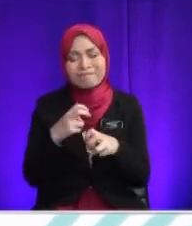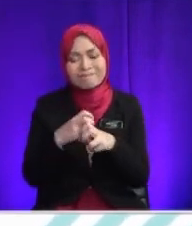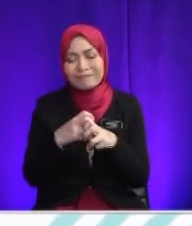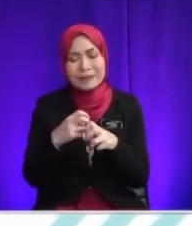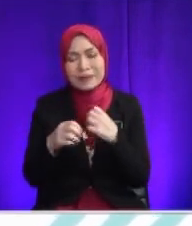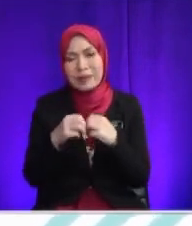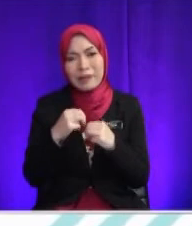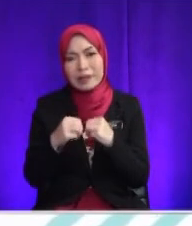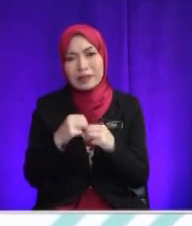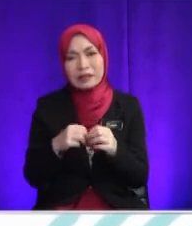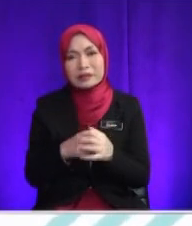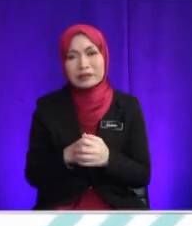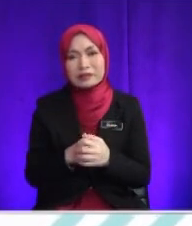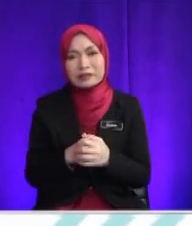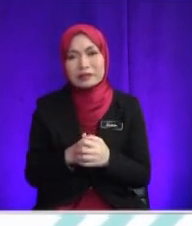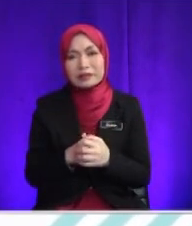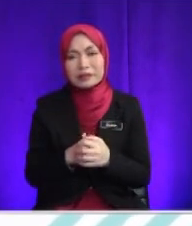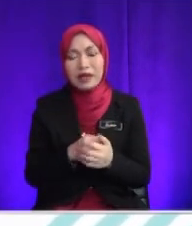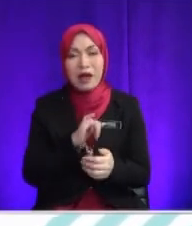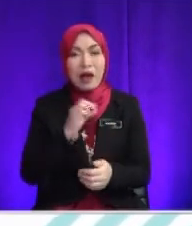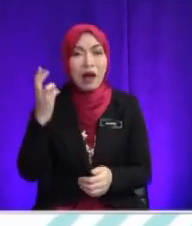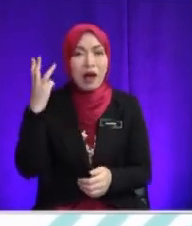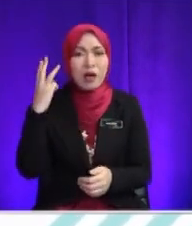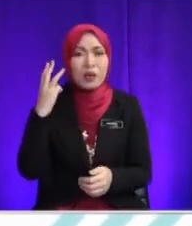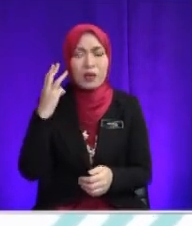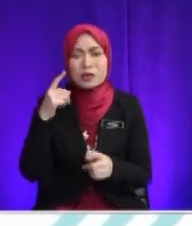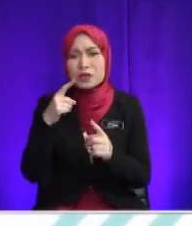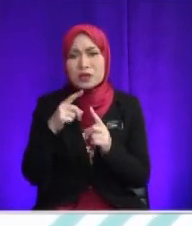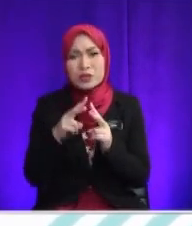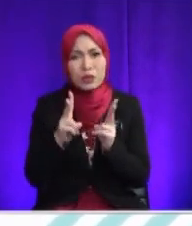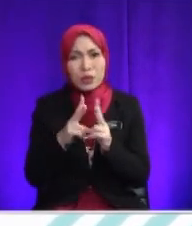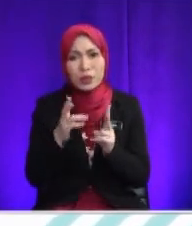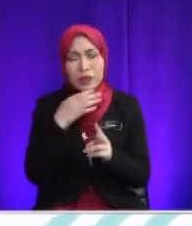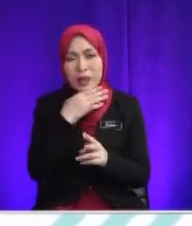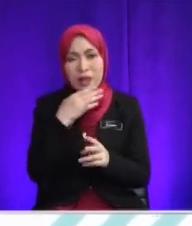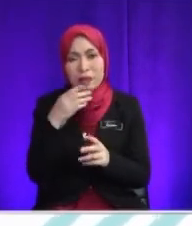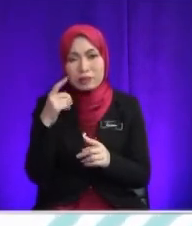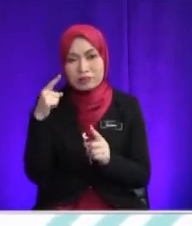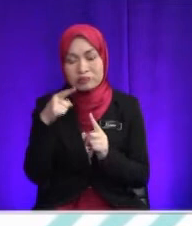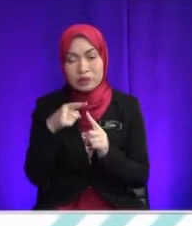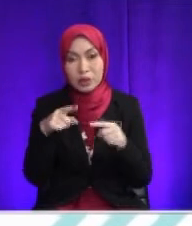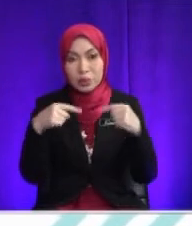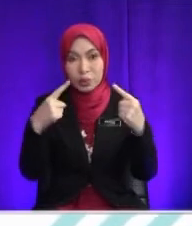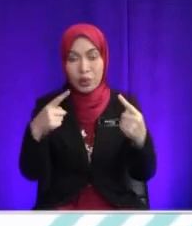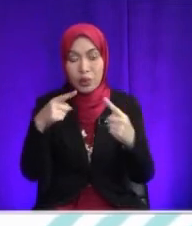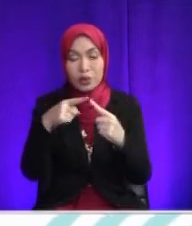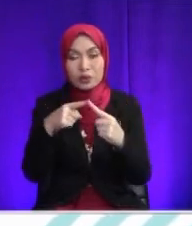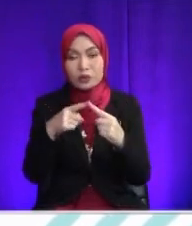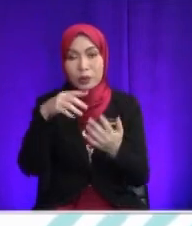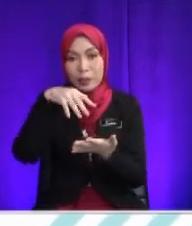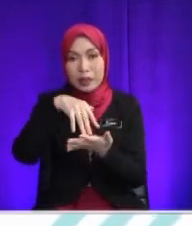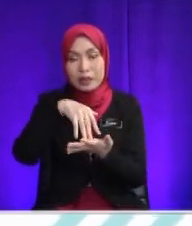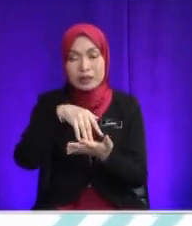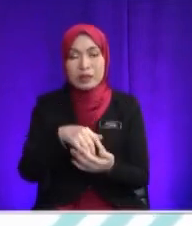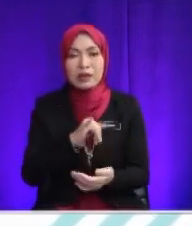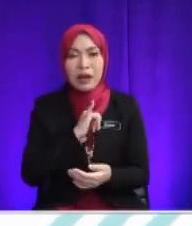arson as well. I was too young to go to prison, so I had to do community service many times.